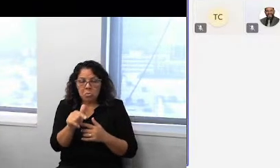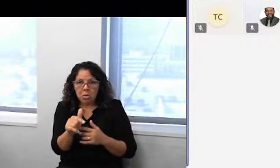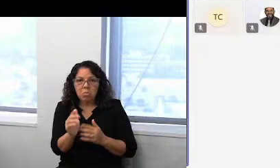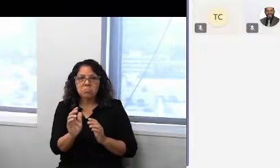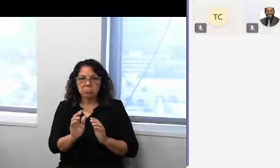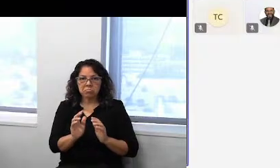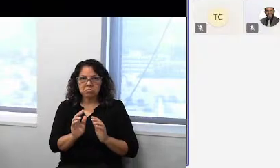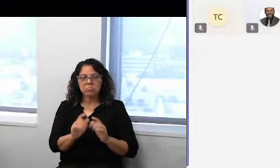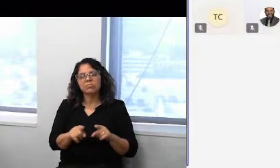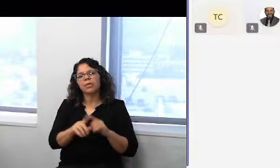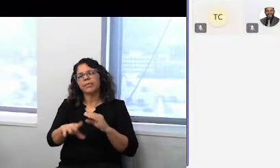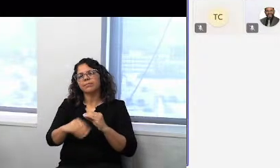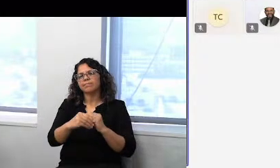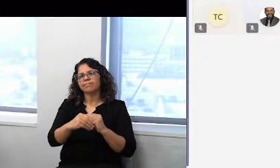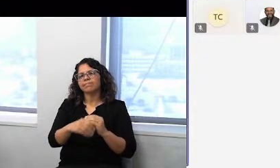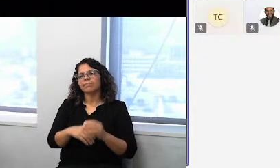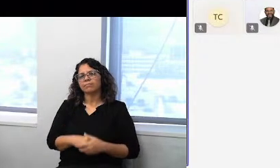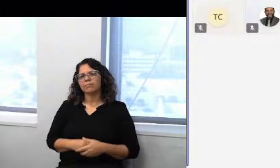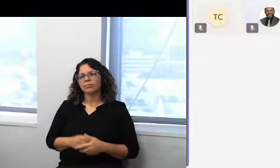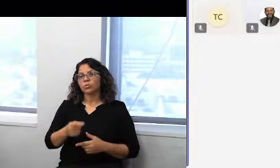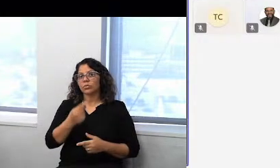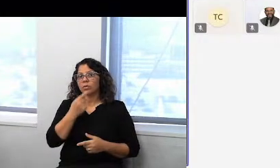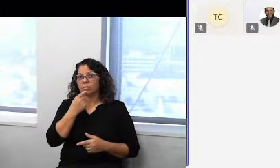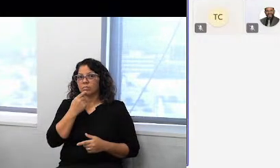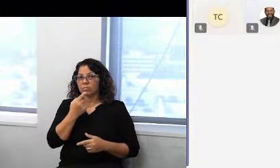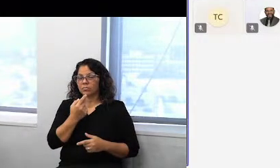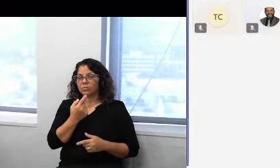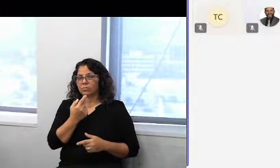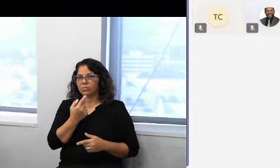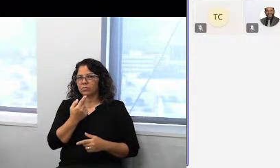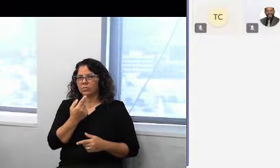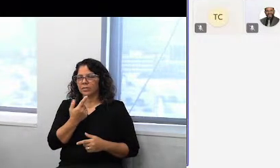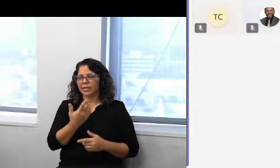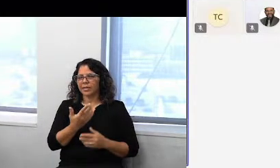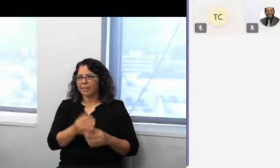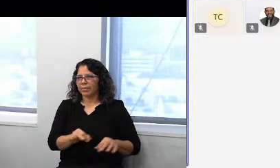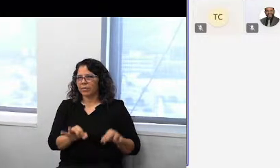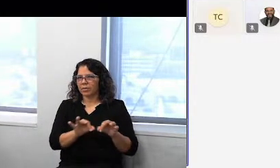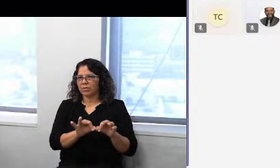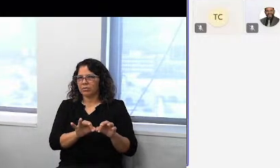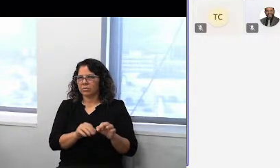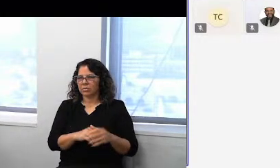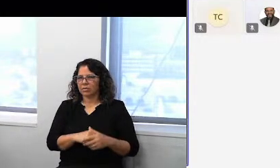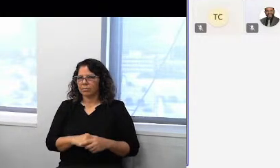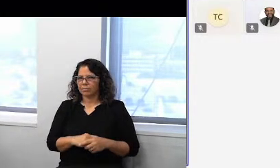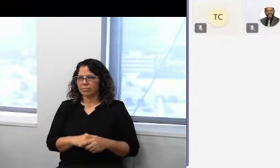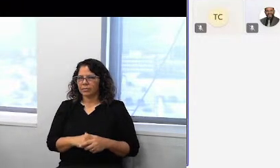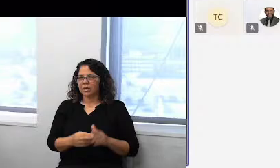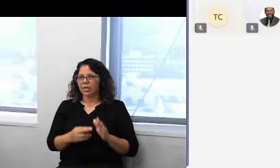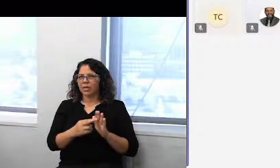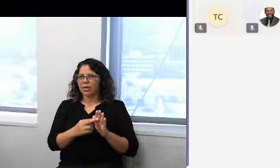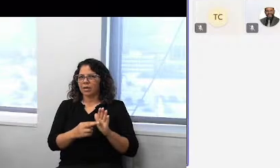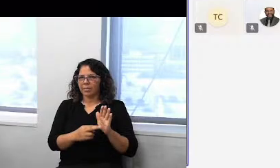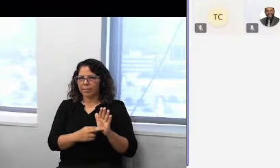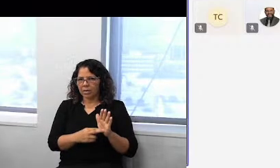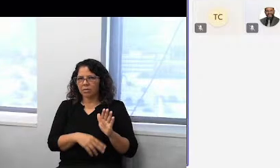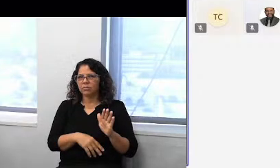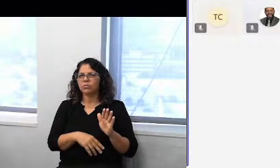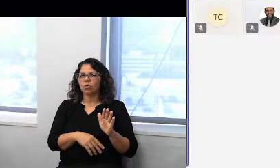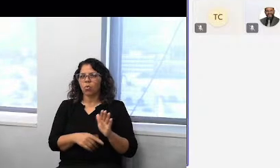raised a point on regulatory mandates or state mandates. And I'll use an example. One of my time in Michigan